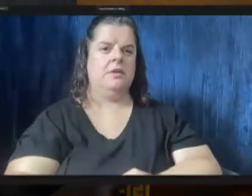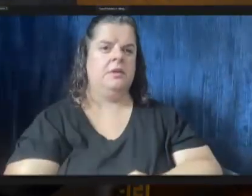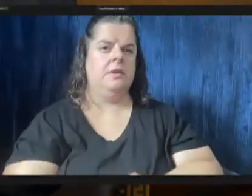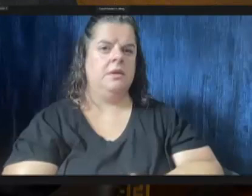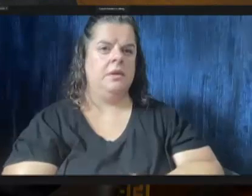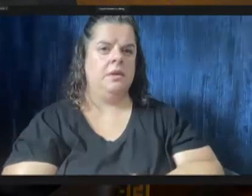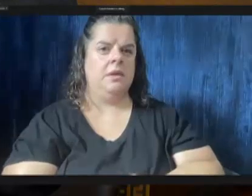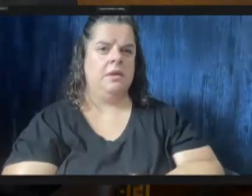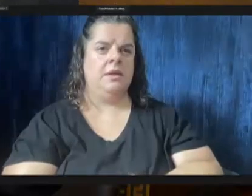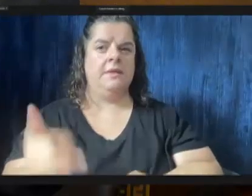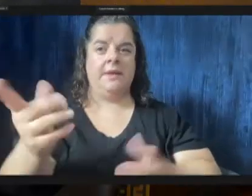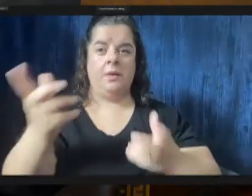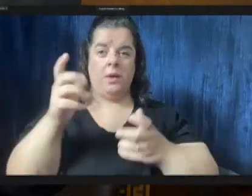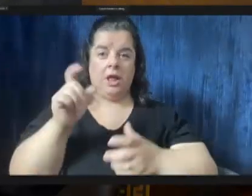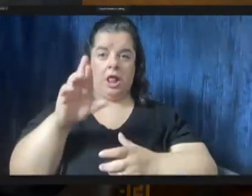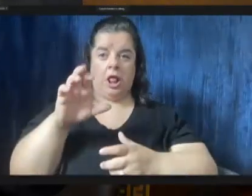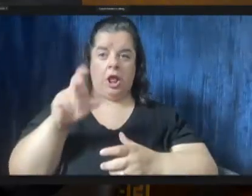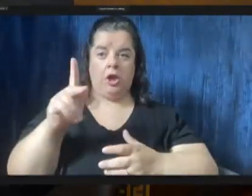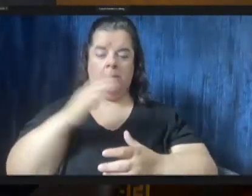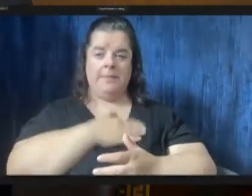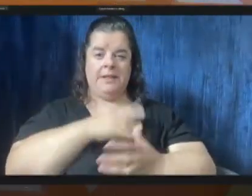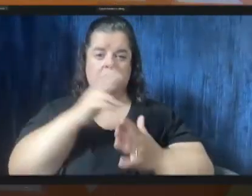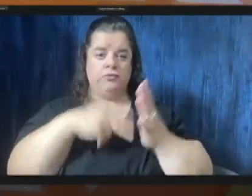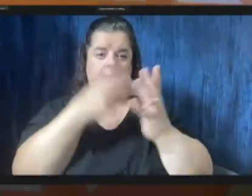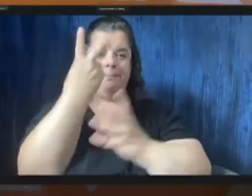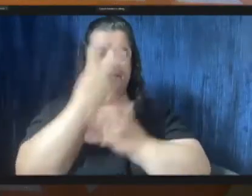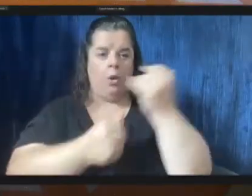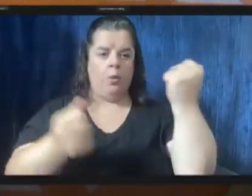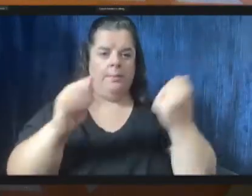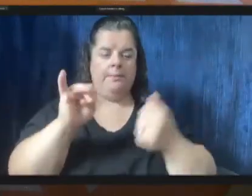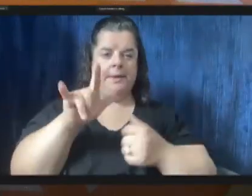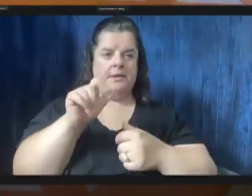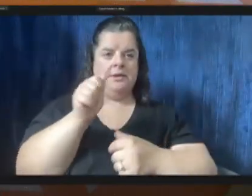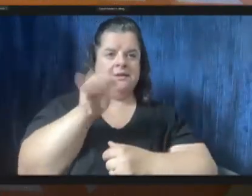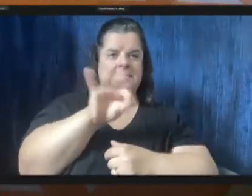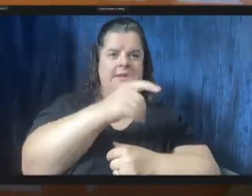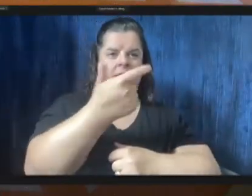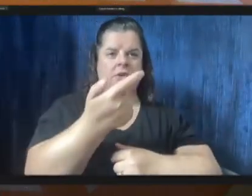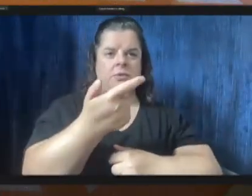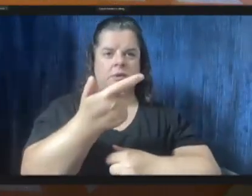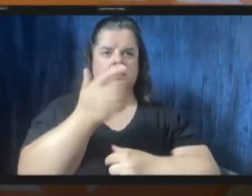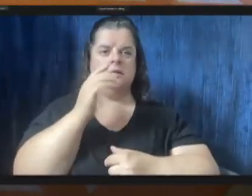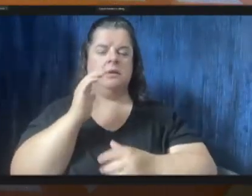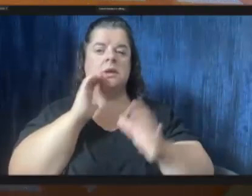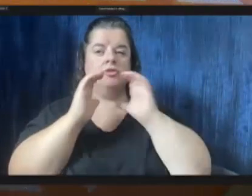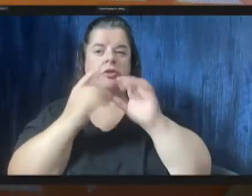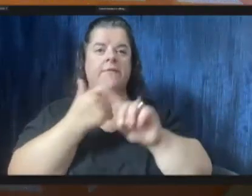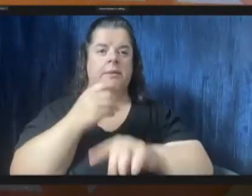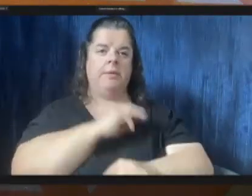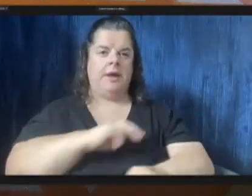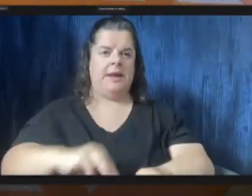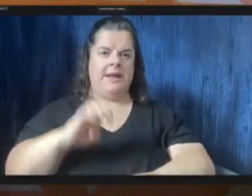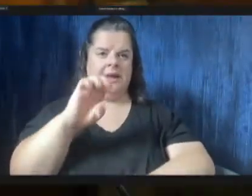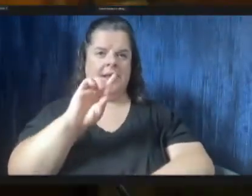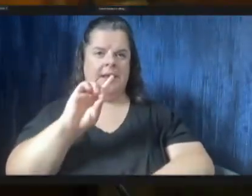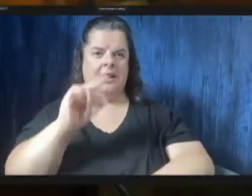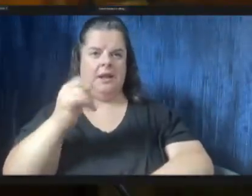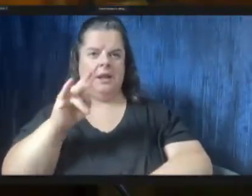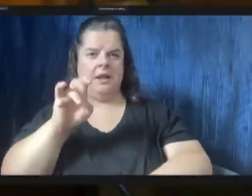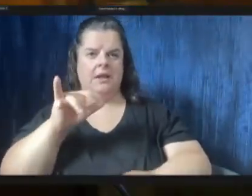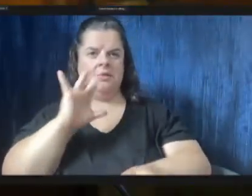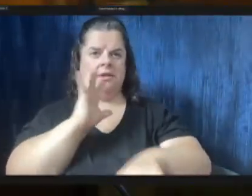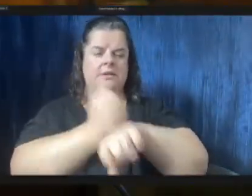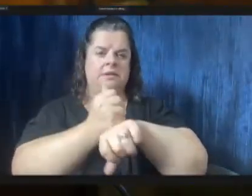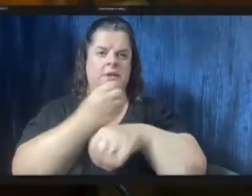the clerk to read both bills in their entirety. Bill number 1921, communication from Mayor Ed Gainey establishing